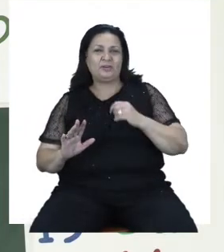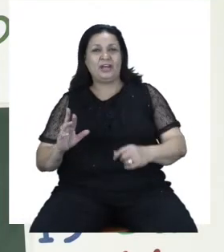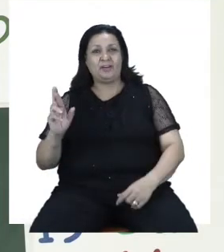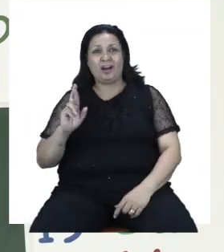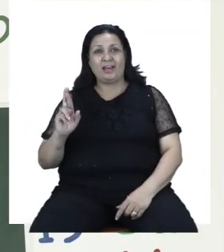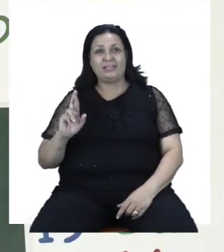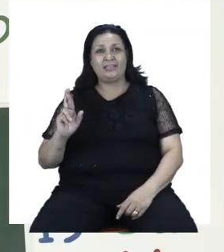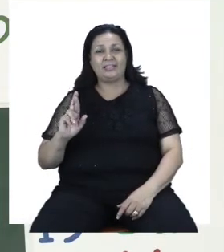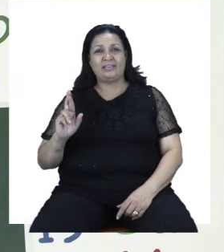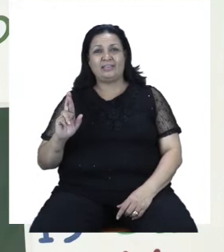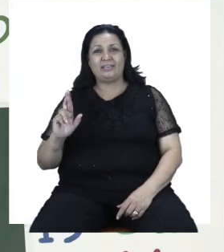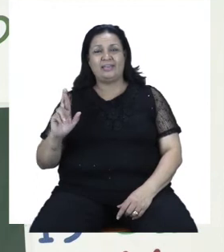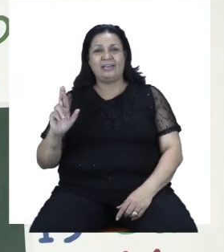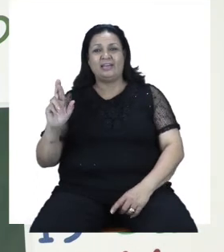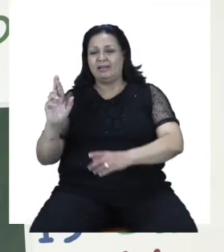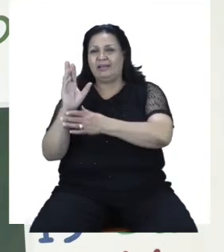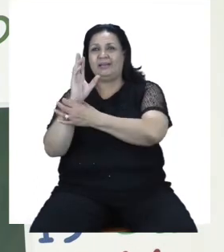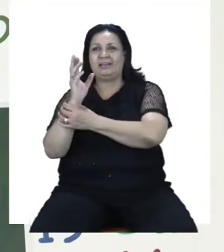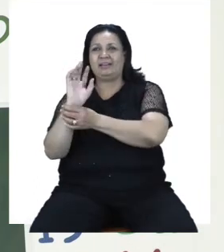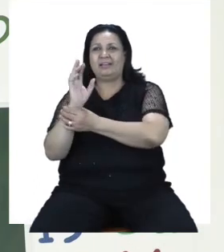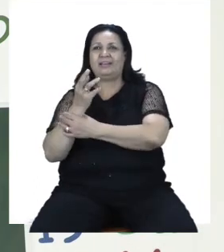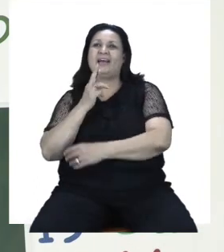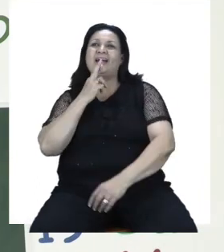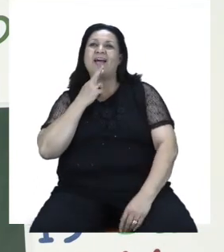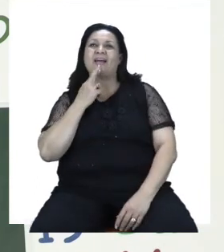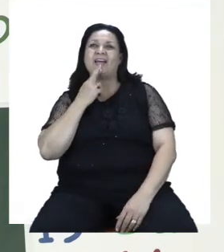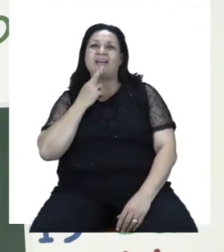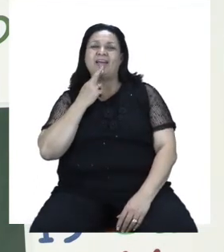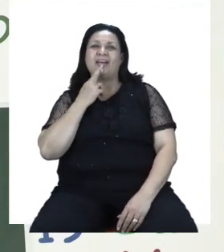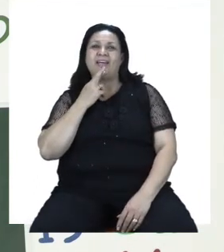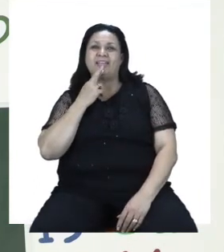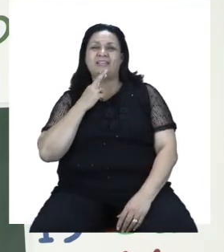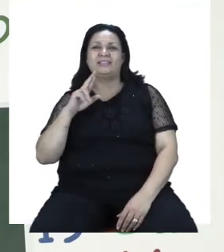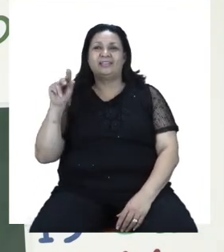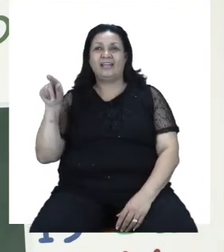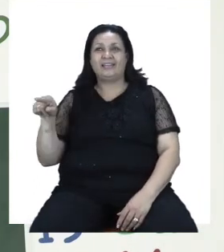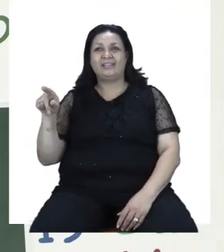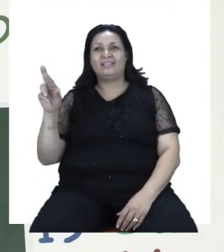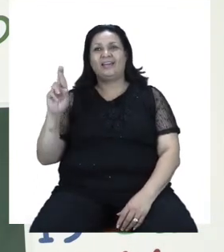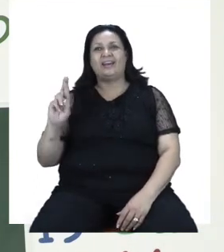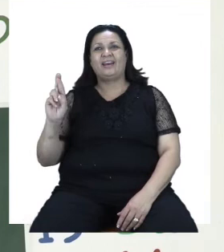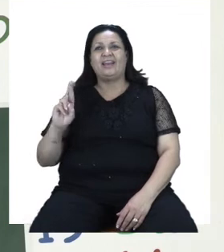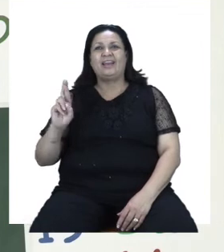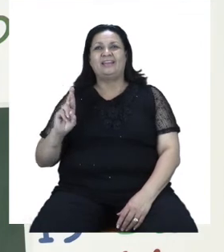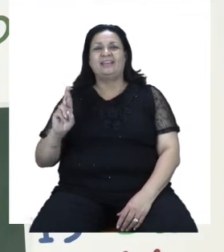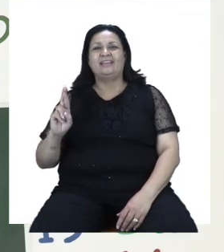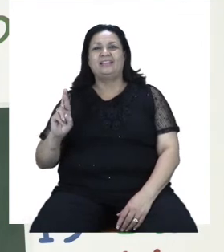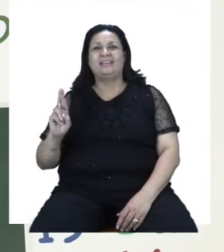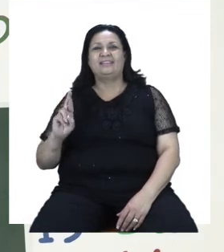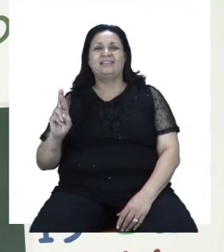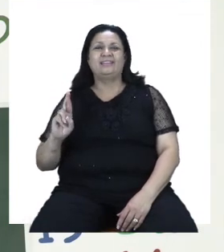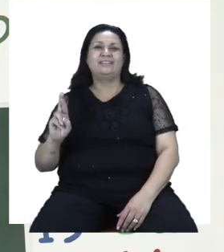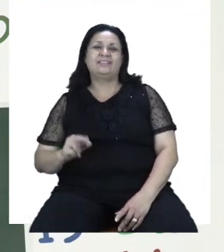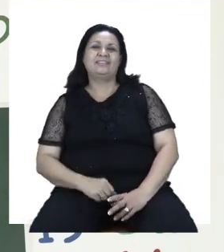hand, she has red. So this is your right hand. There we